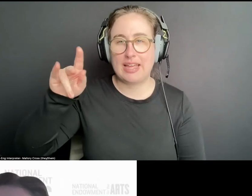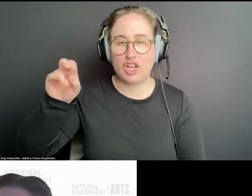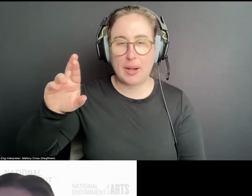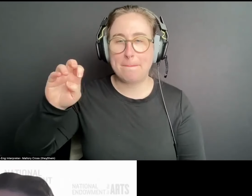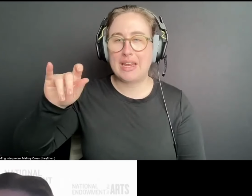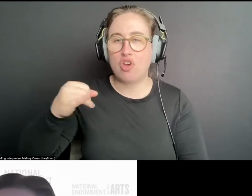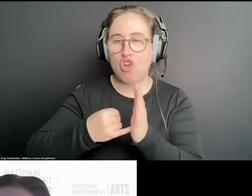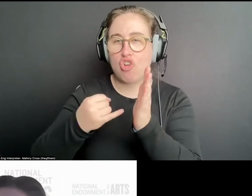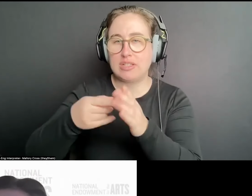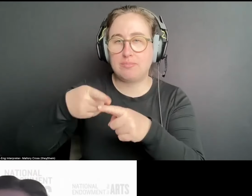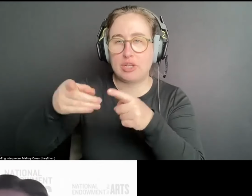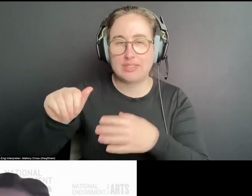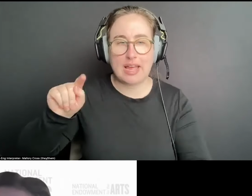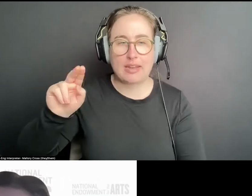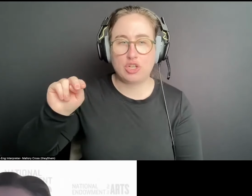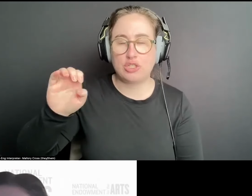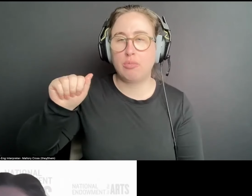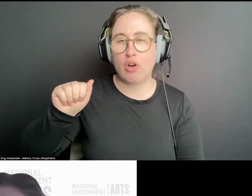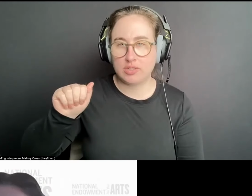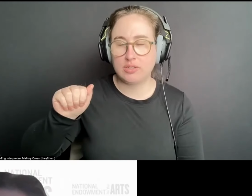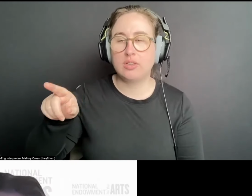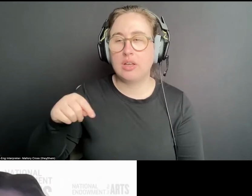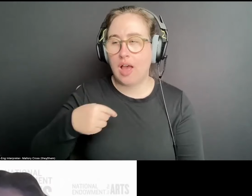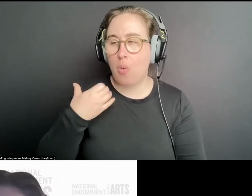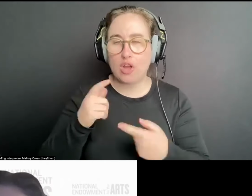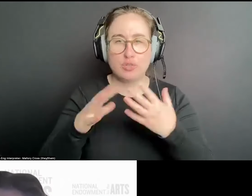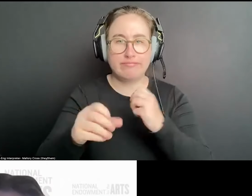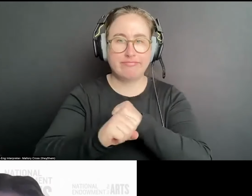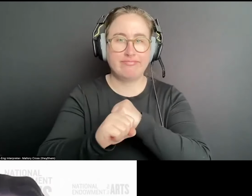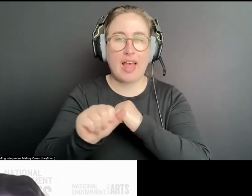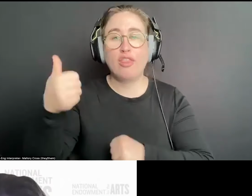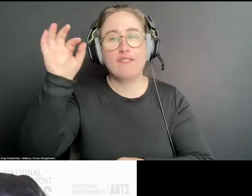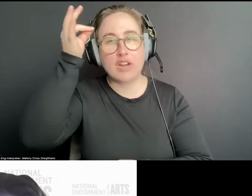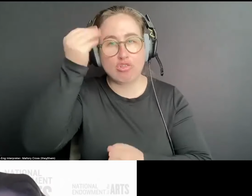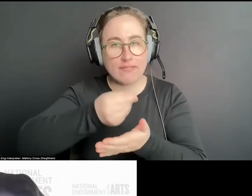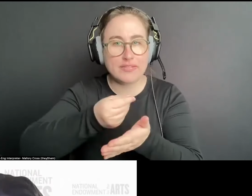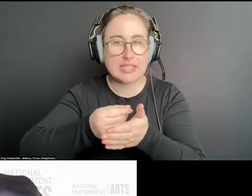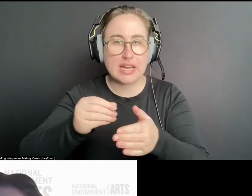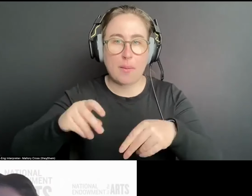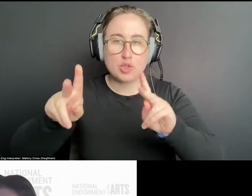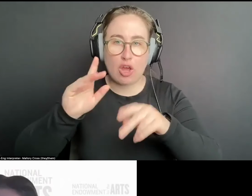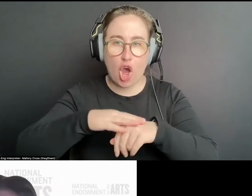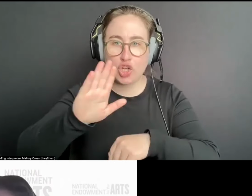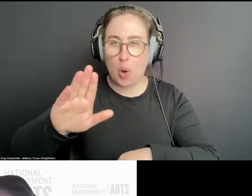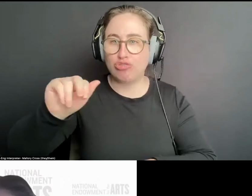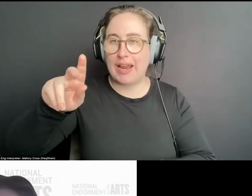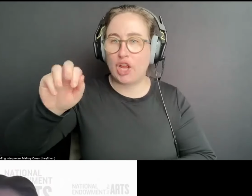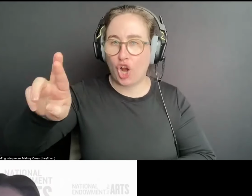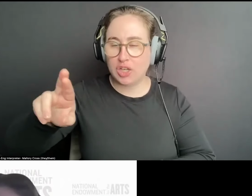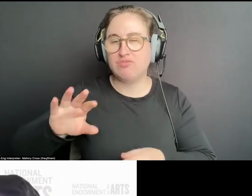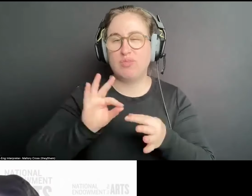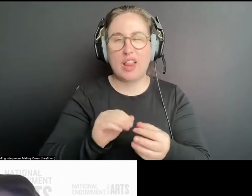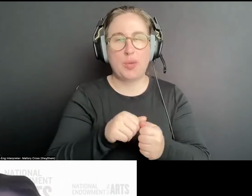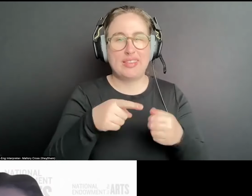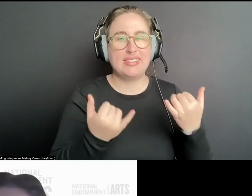Specialist at the National Endowment for the Arts, and I wanted to put another federal funding opportunity on your radar that's relevant to today's